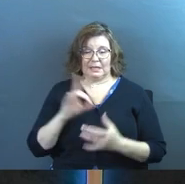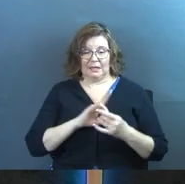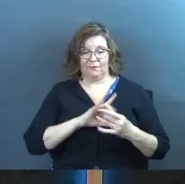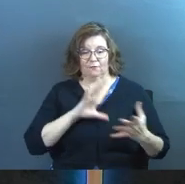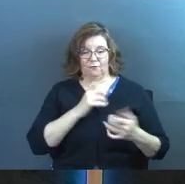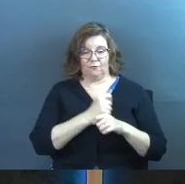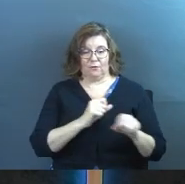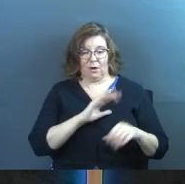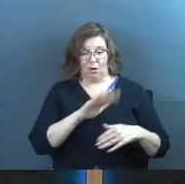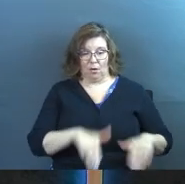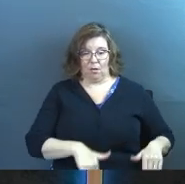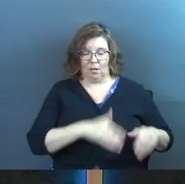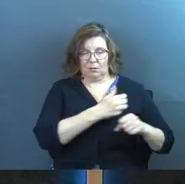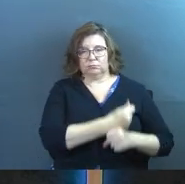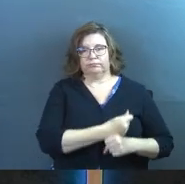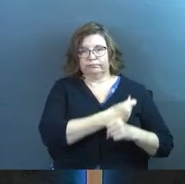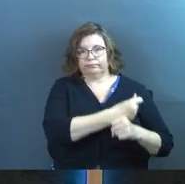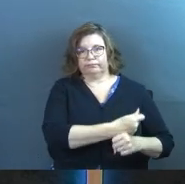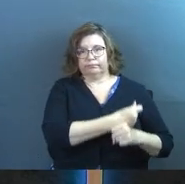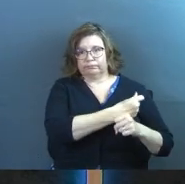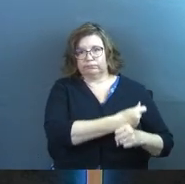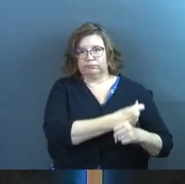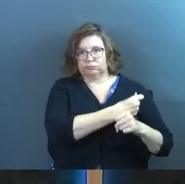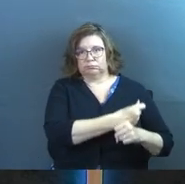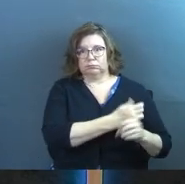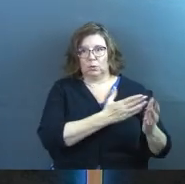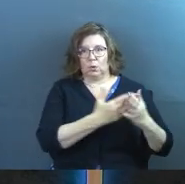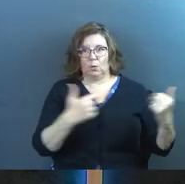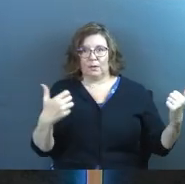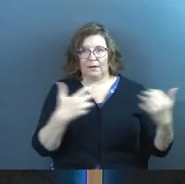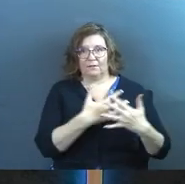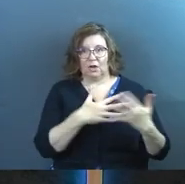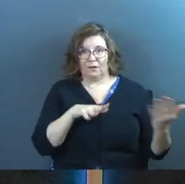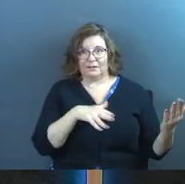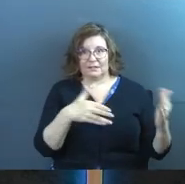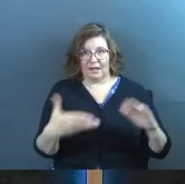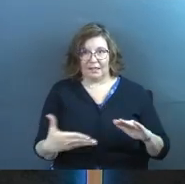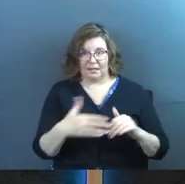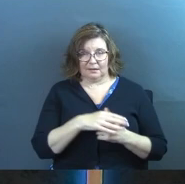those who all their lives were held in slavery by their fear of death.